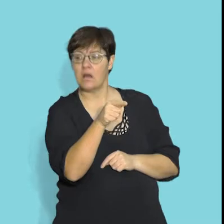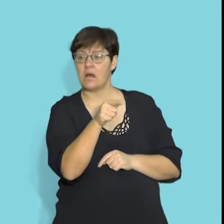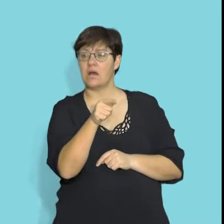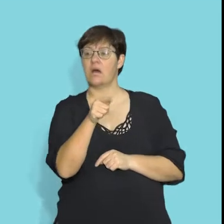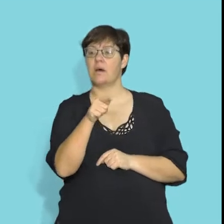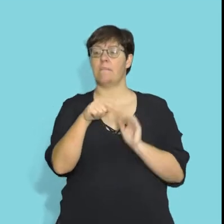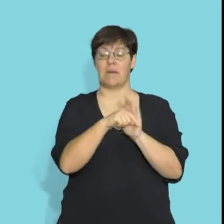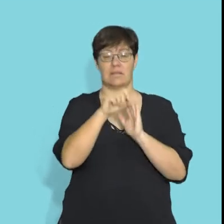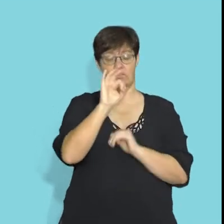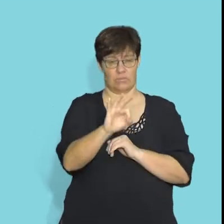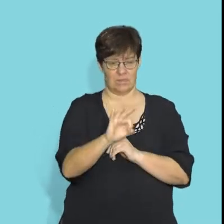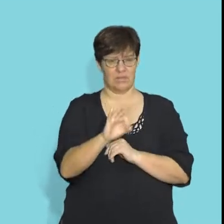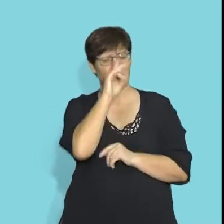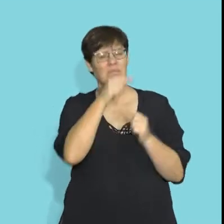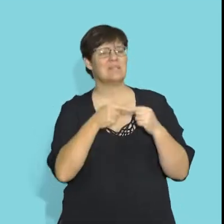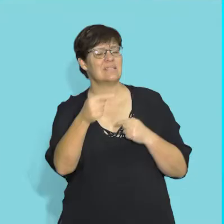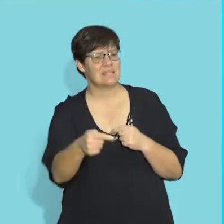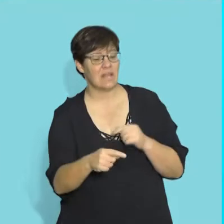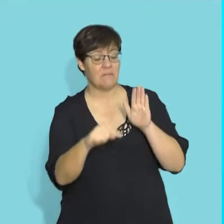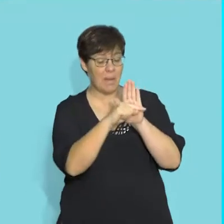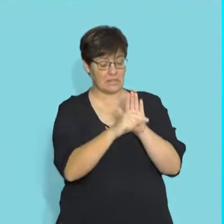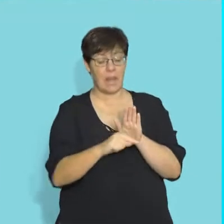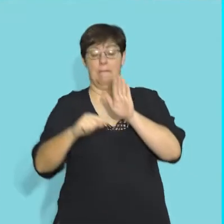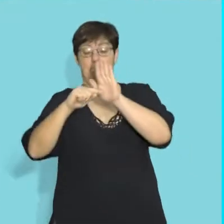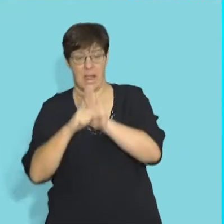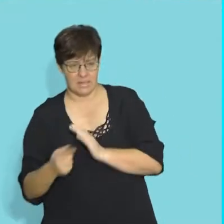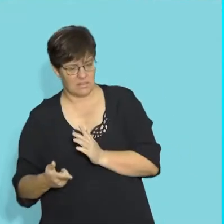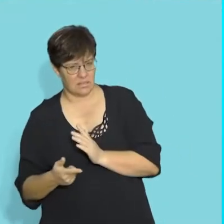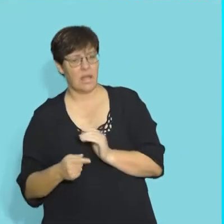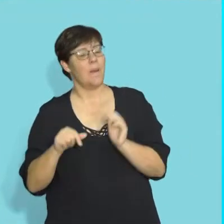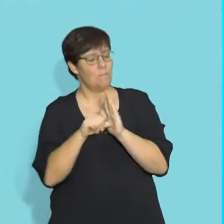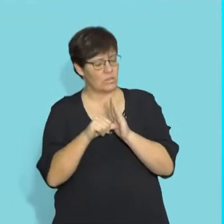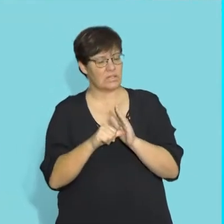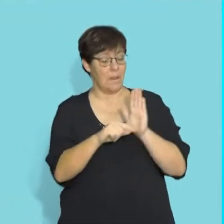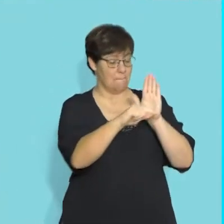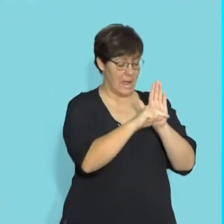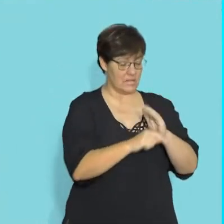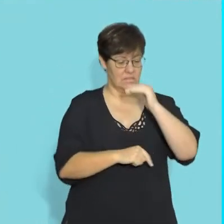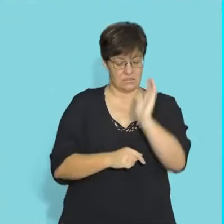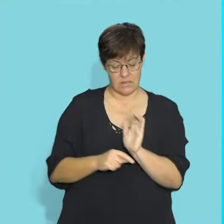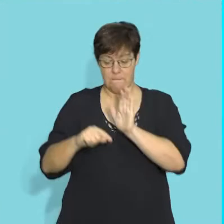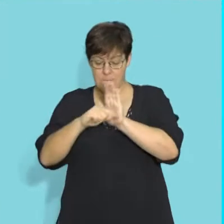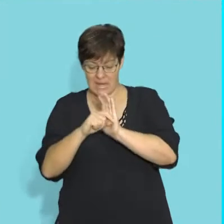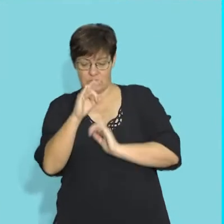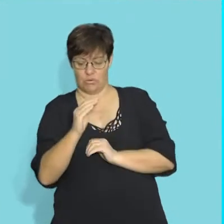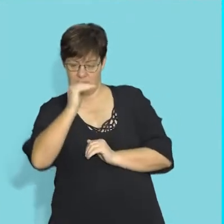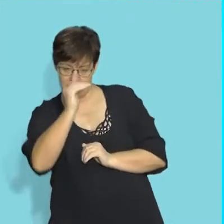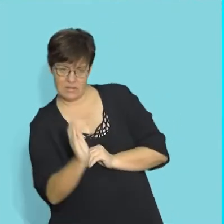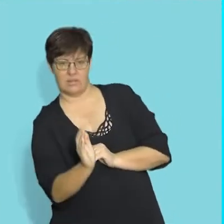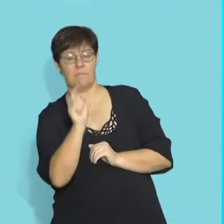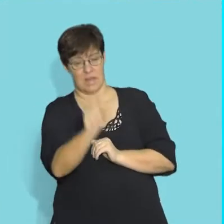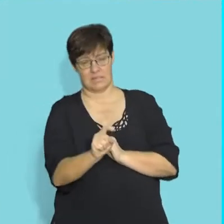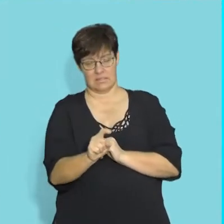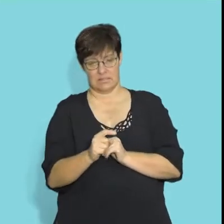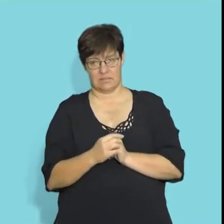point. And again, we discussed this when we were doing distance in the first lesson, but it's so crucial that when I subtract a negative, that I put